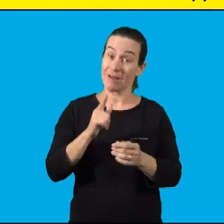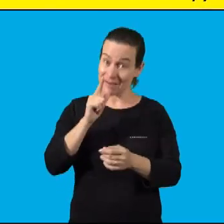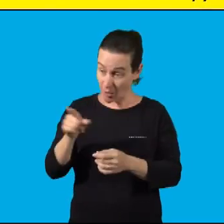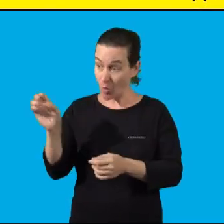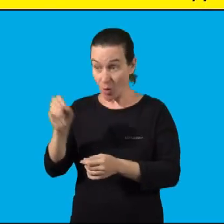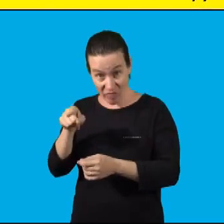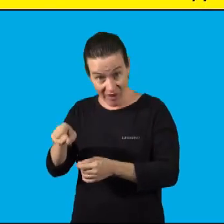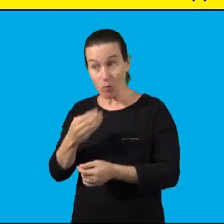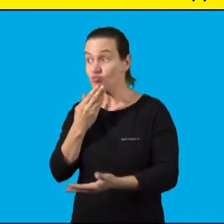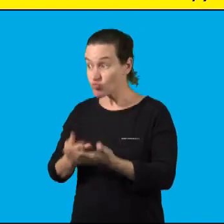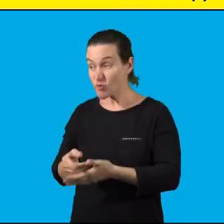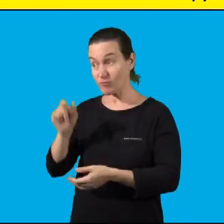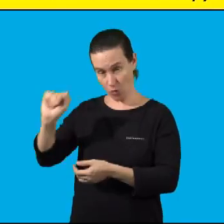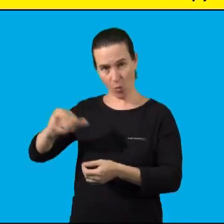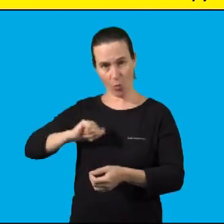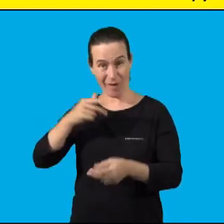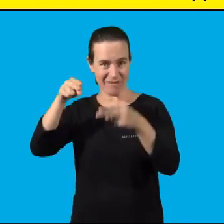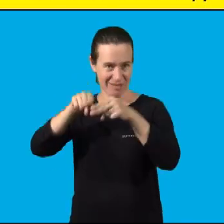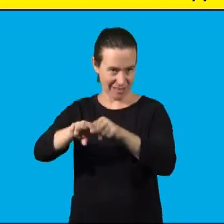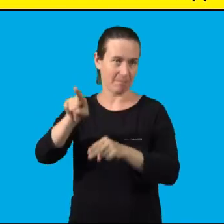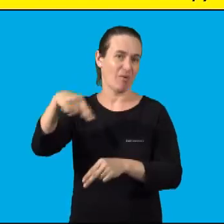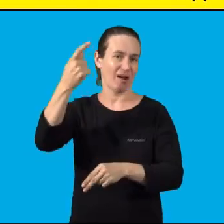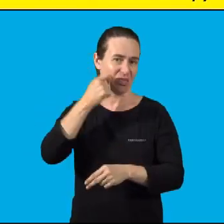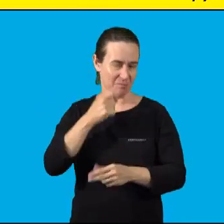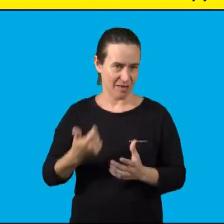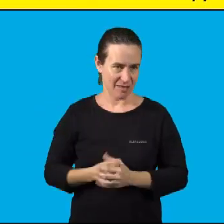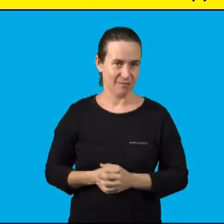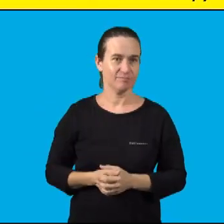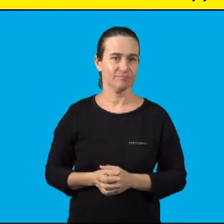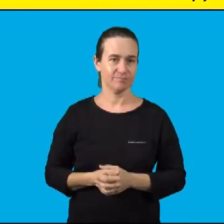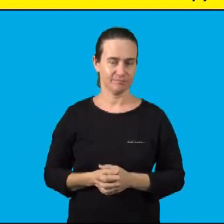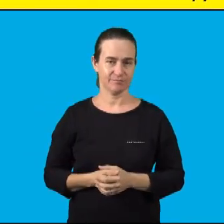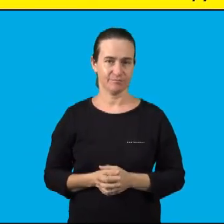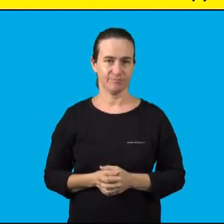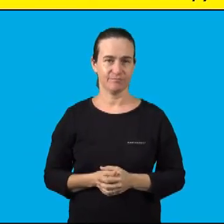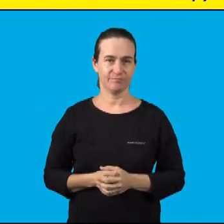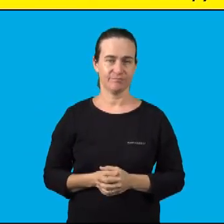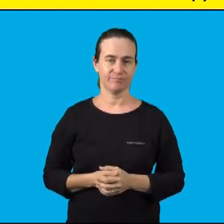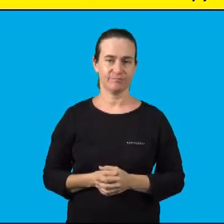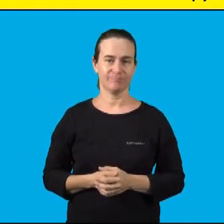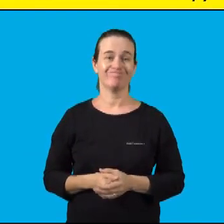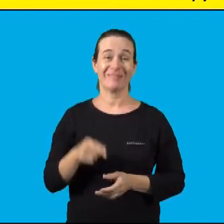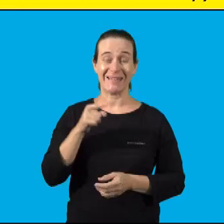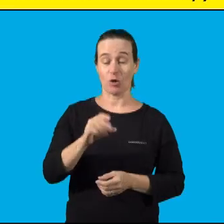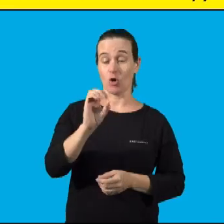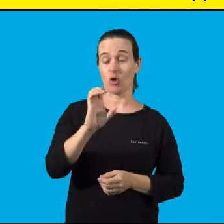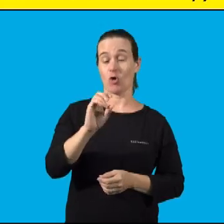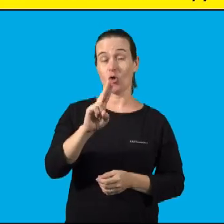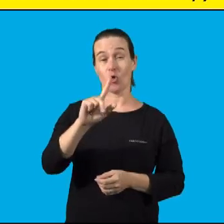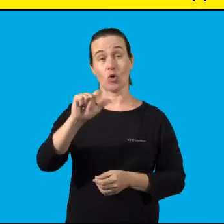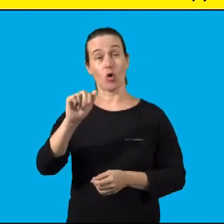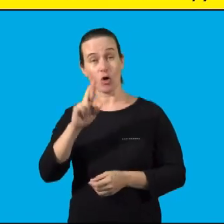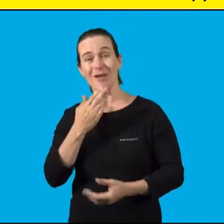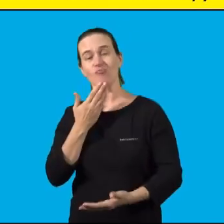of Desdemona's adultery. So it's ocular proof by Iago that convinces